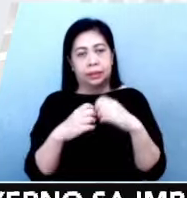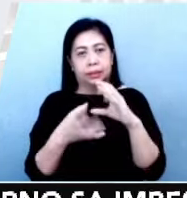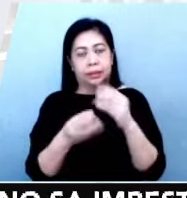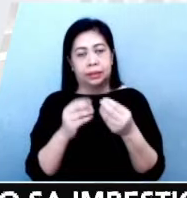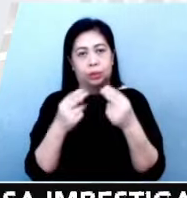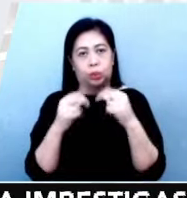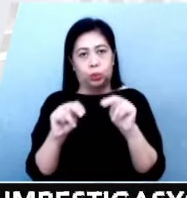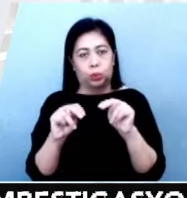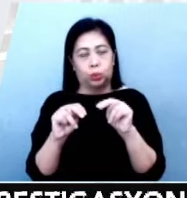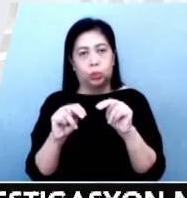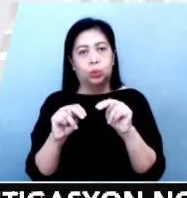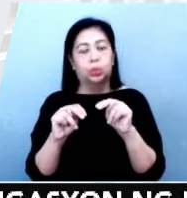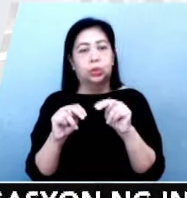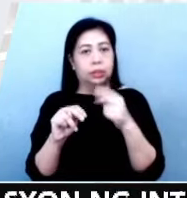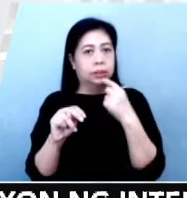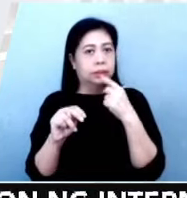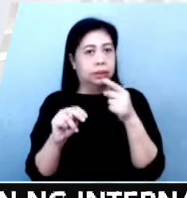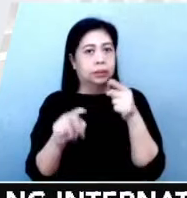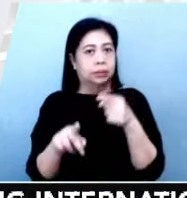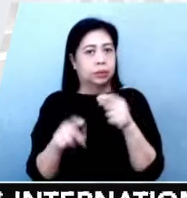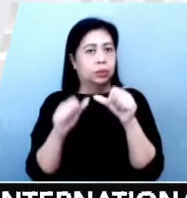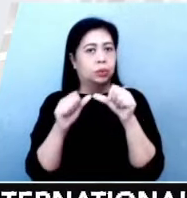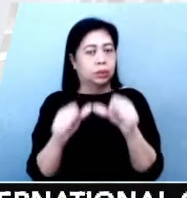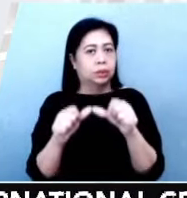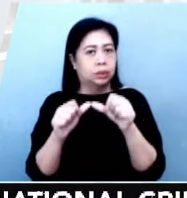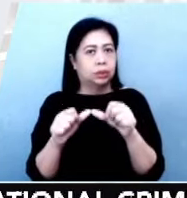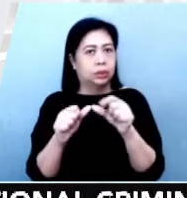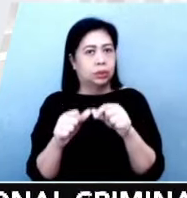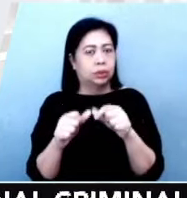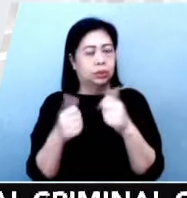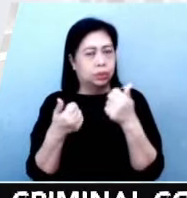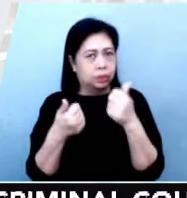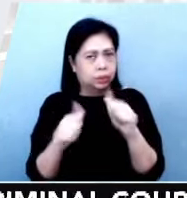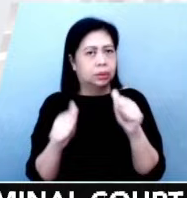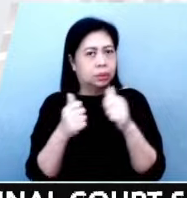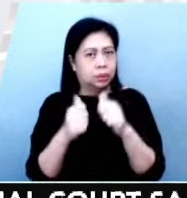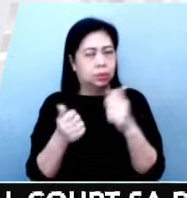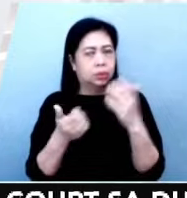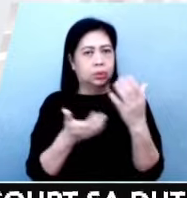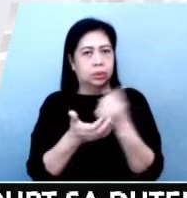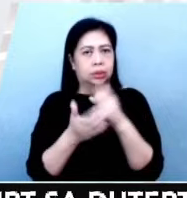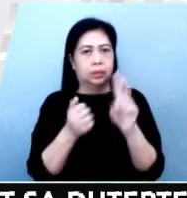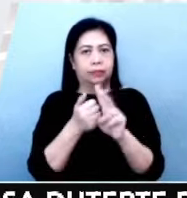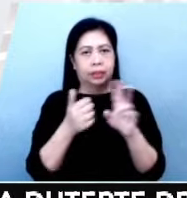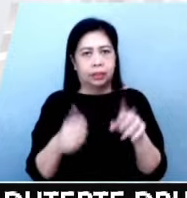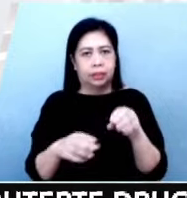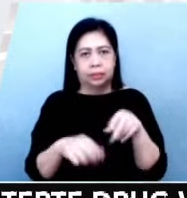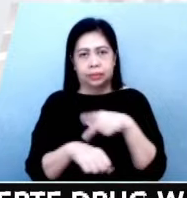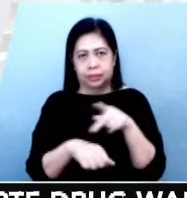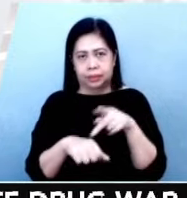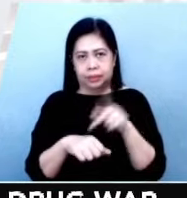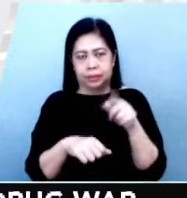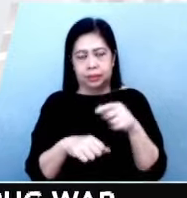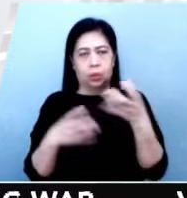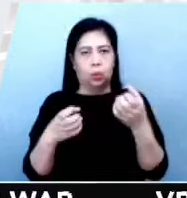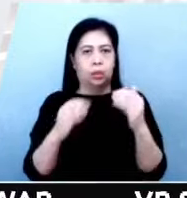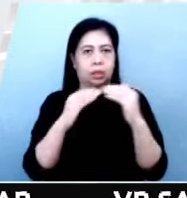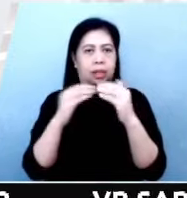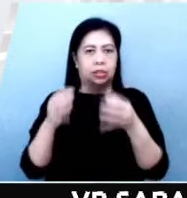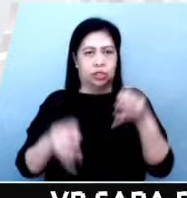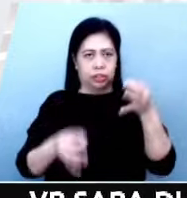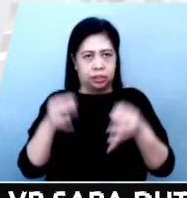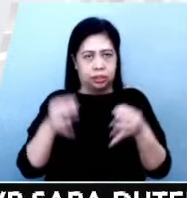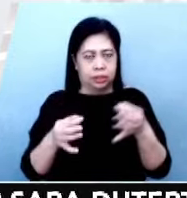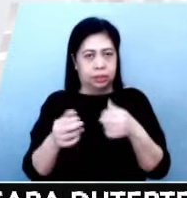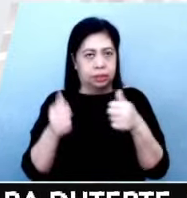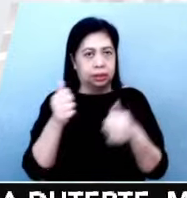News, sinabi nitong patuloy ang kanilang pagpupursigi na makamit na mga biktima sa Pilipinas ang hustisya. Sa ilalim daw ng